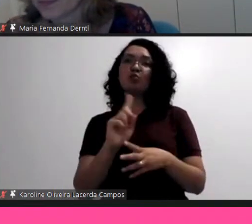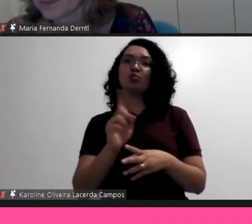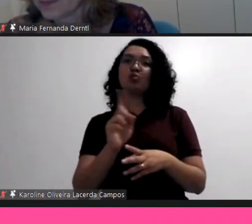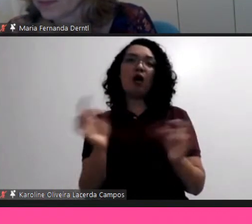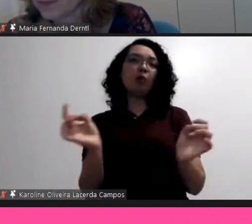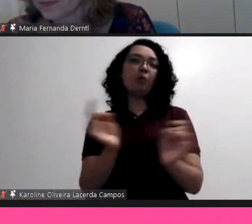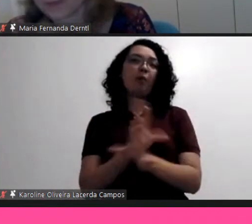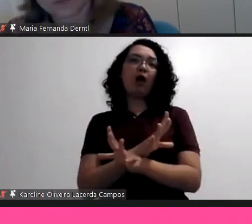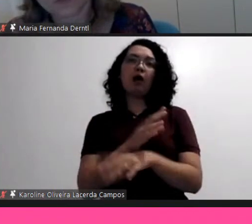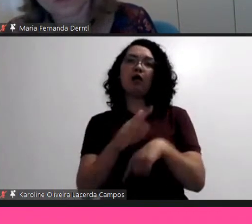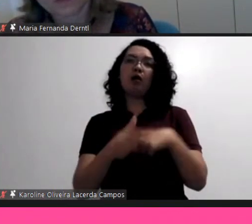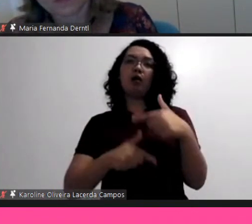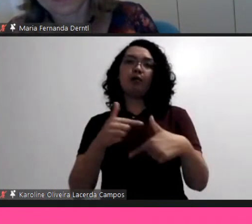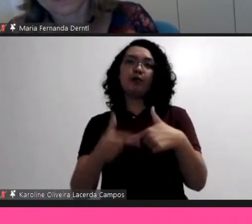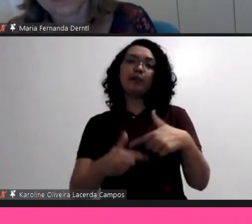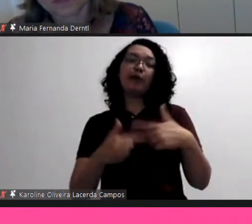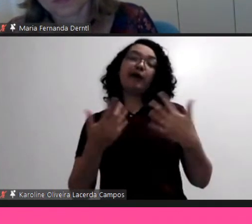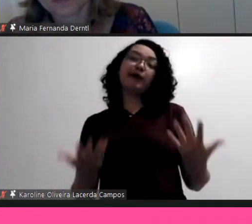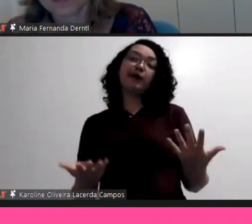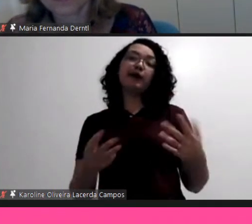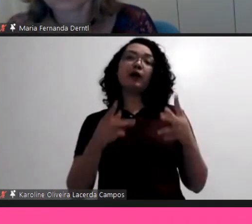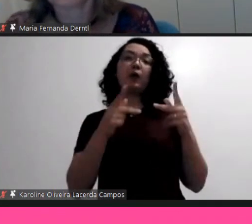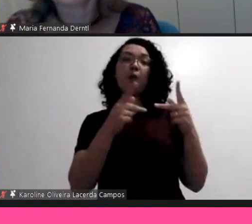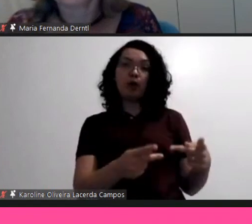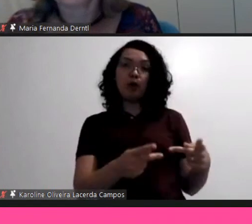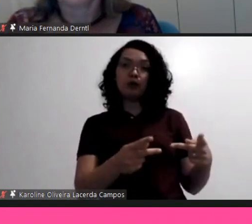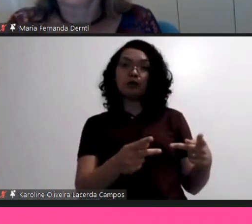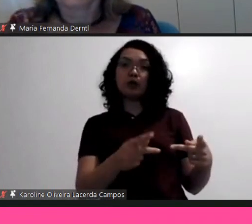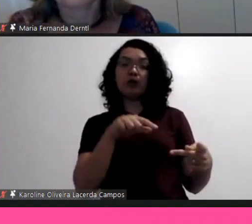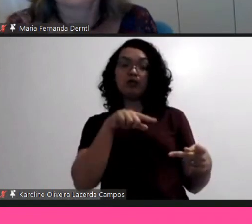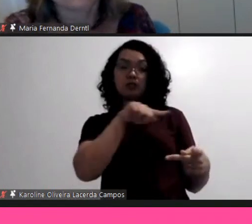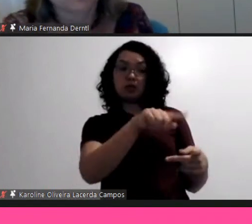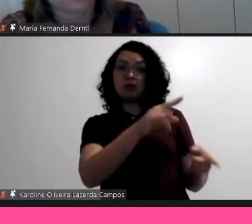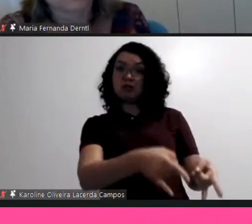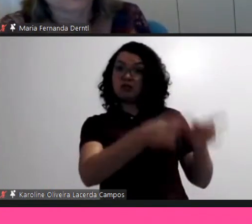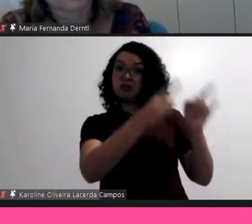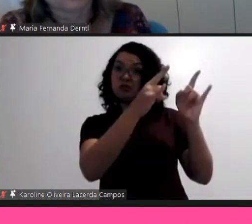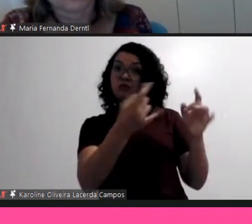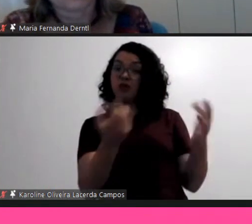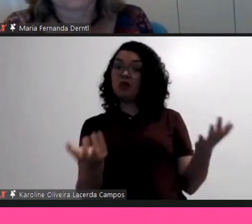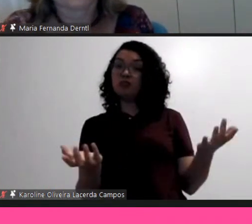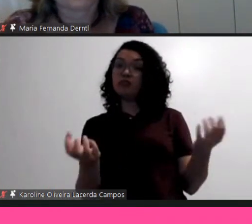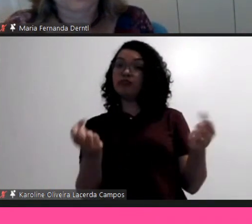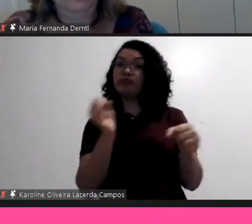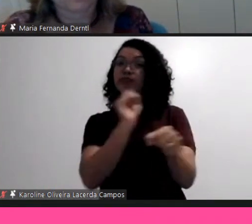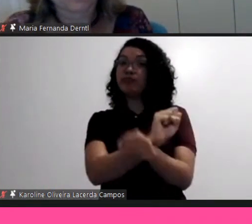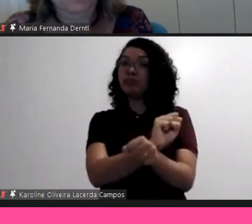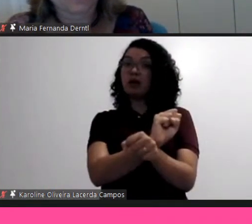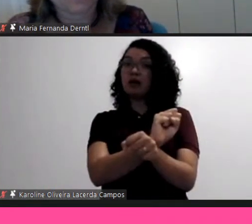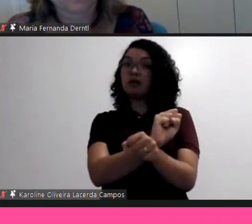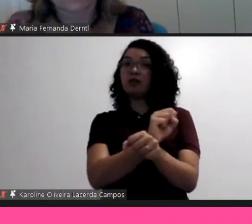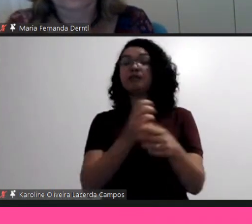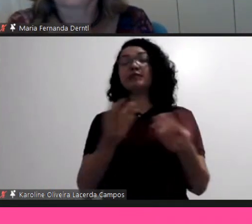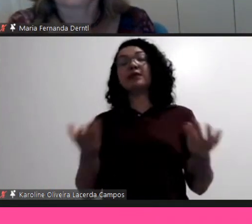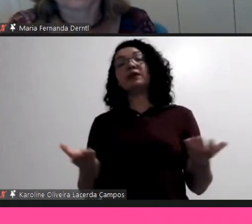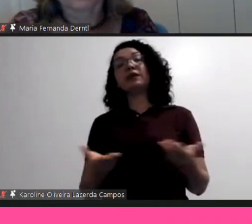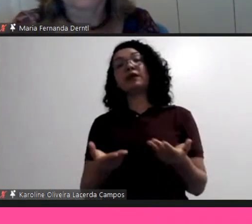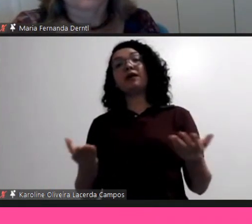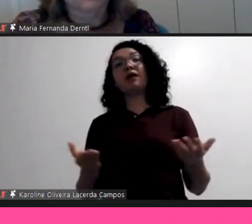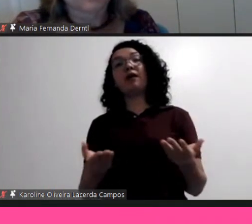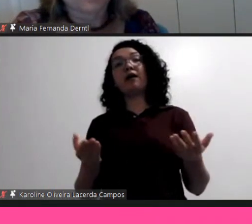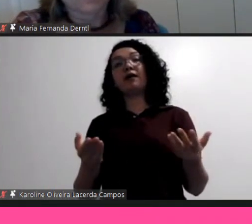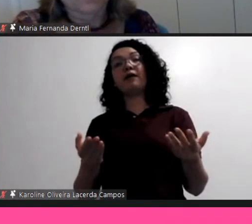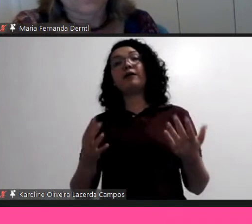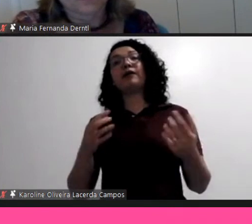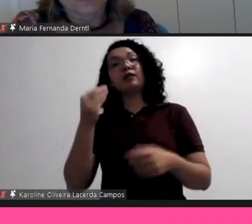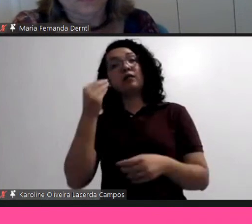We have mostly worked on the advocacy side of this, and to bring awareness to this building,